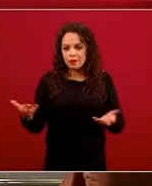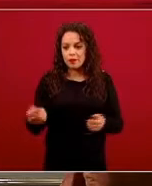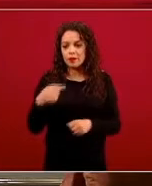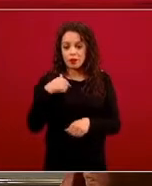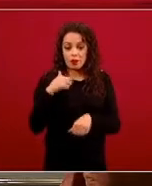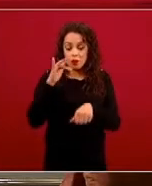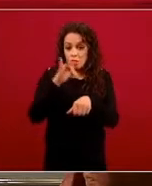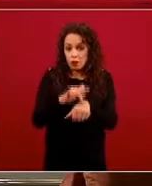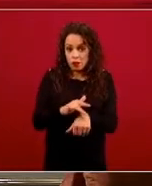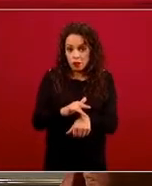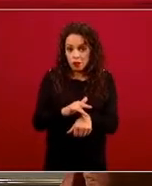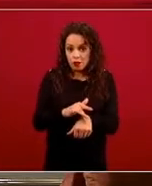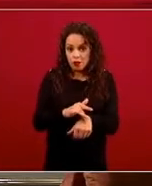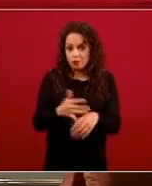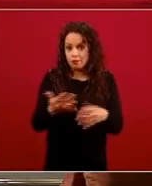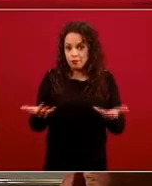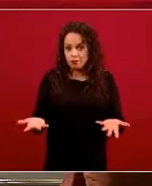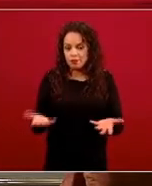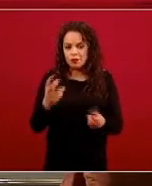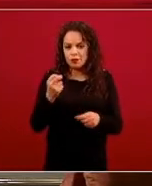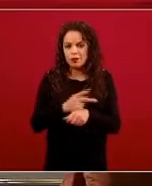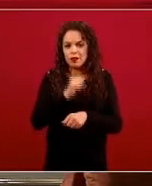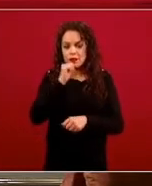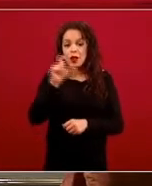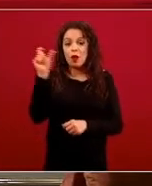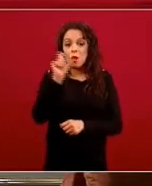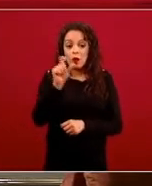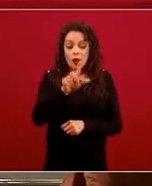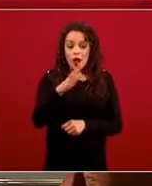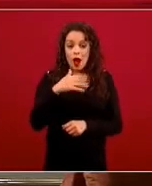jump, it's not gonna fly. So